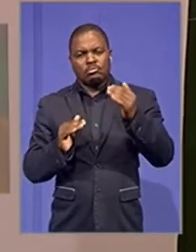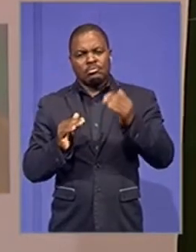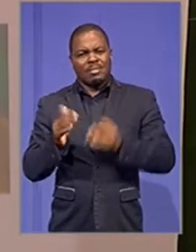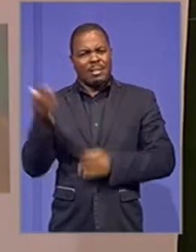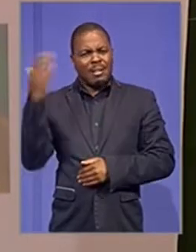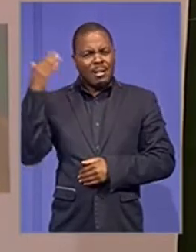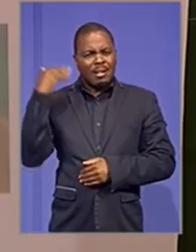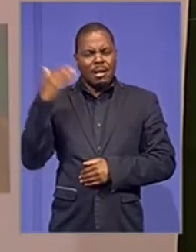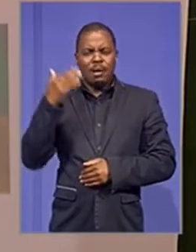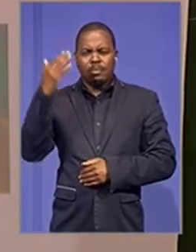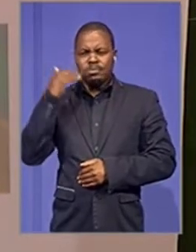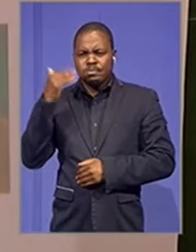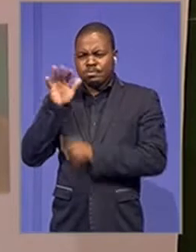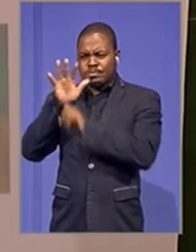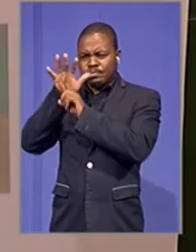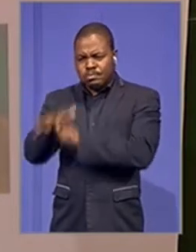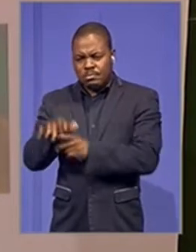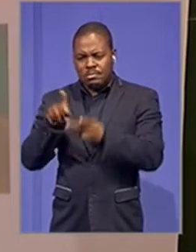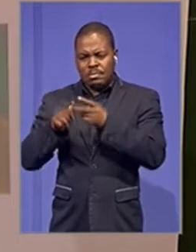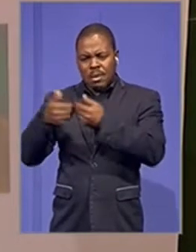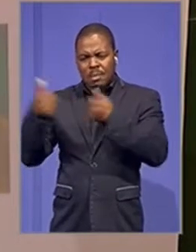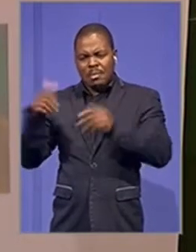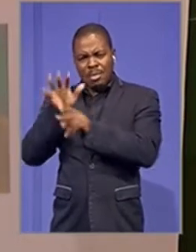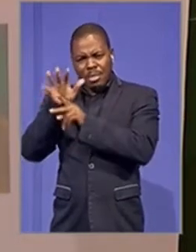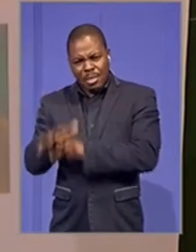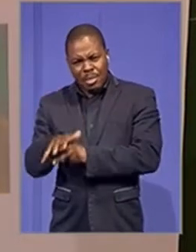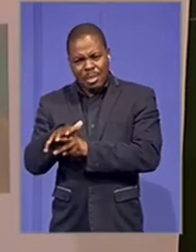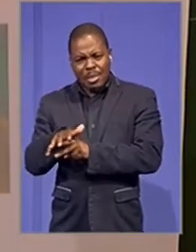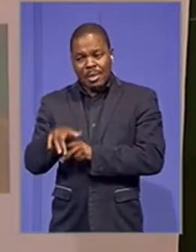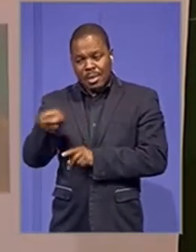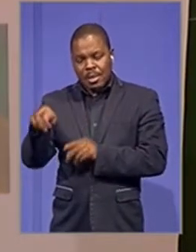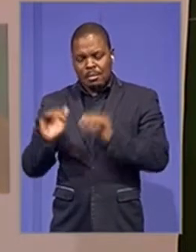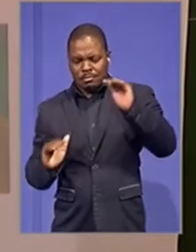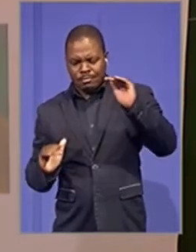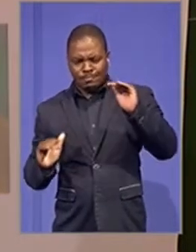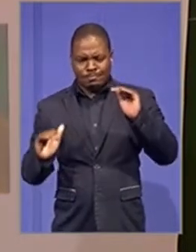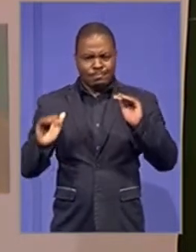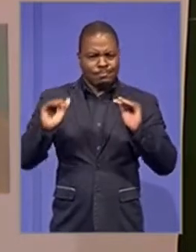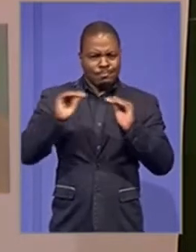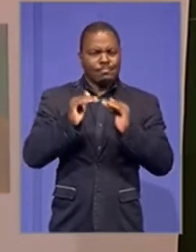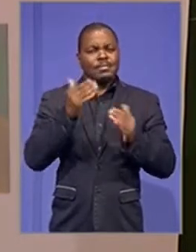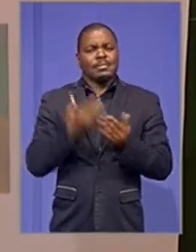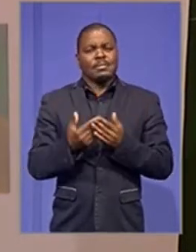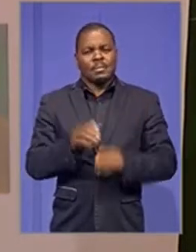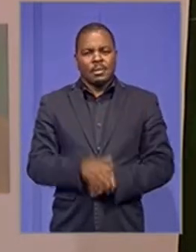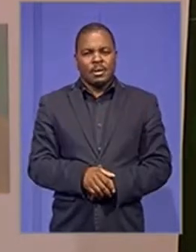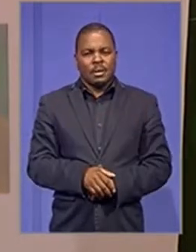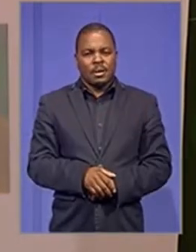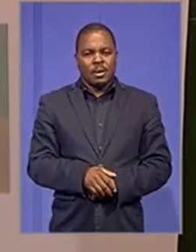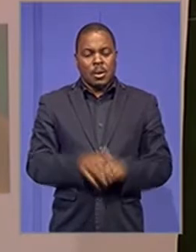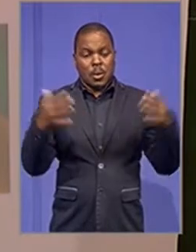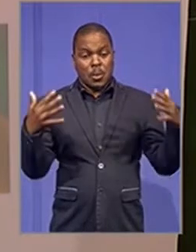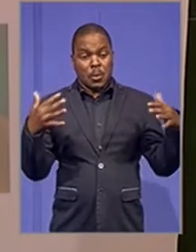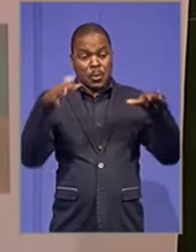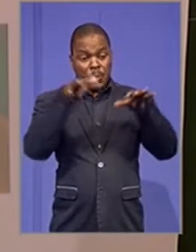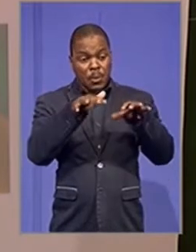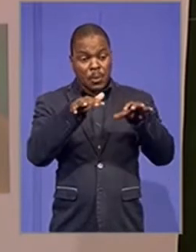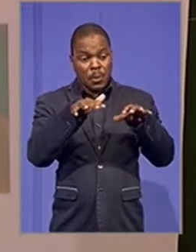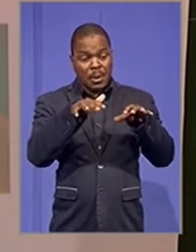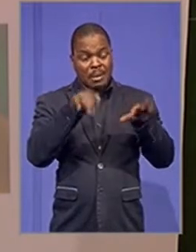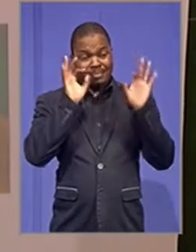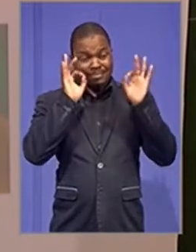disadvantaged by colonialism and apartheid, progressively improves. For reconciliation to be